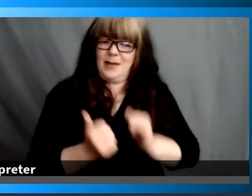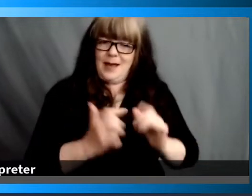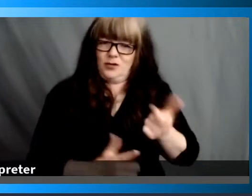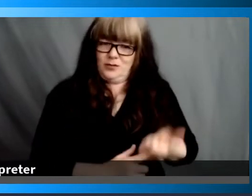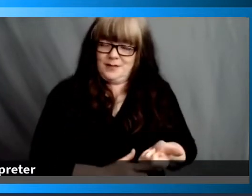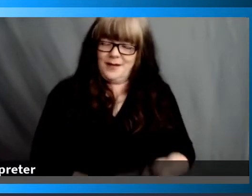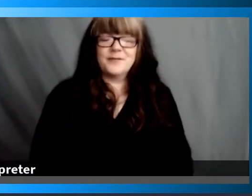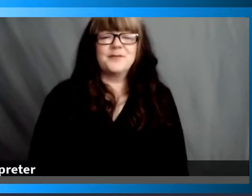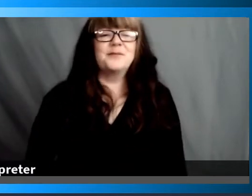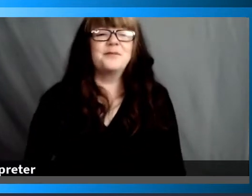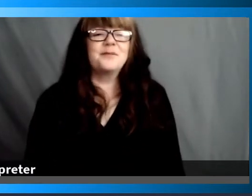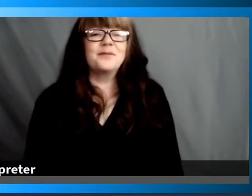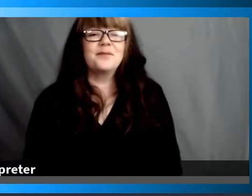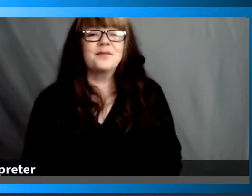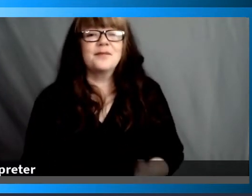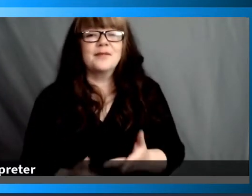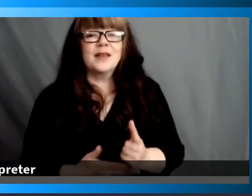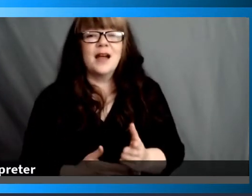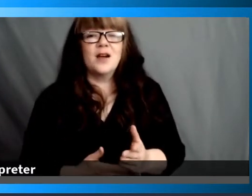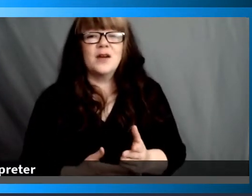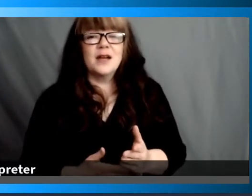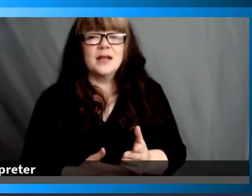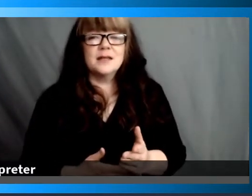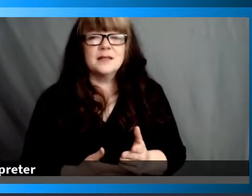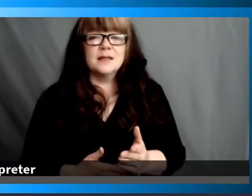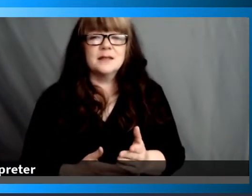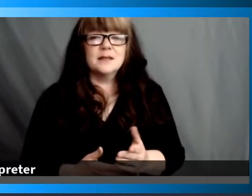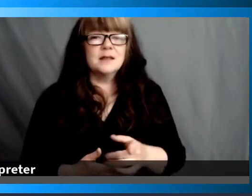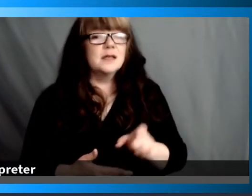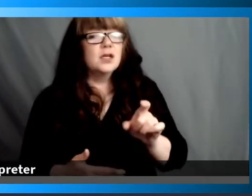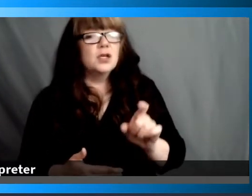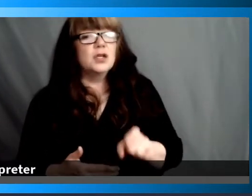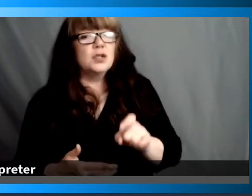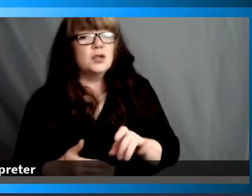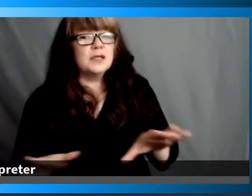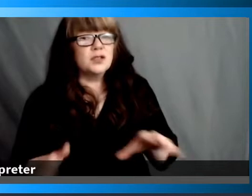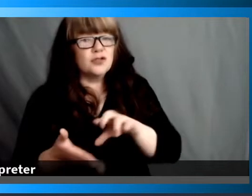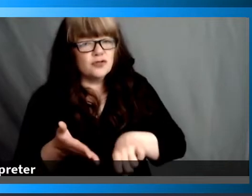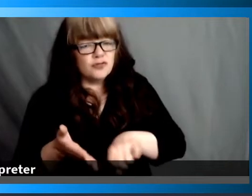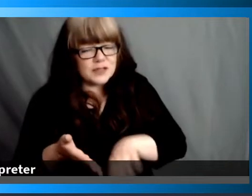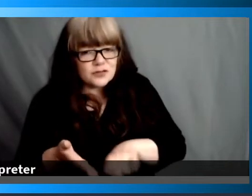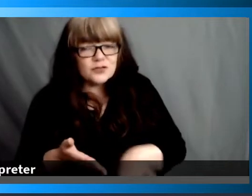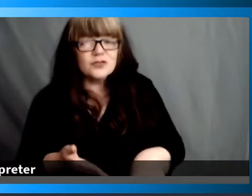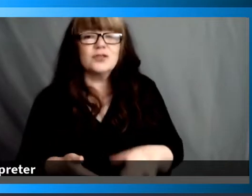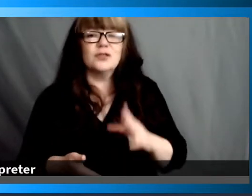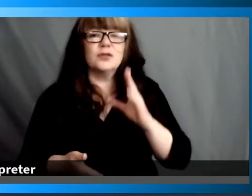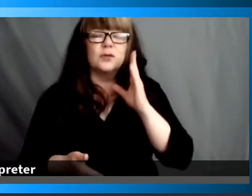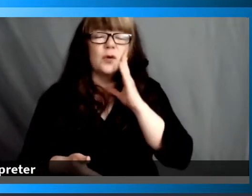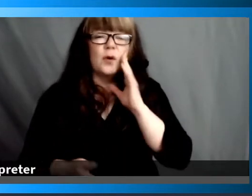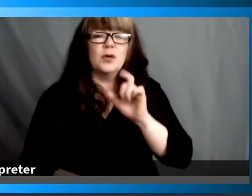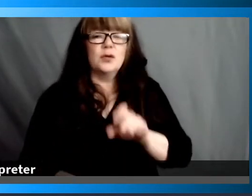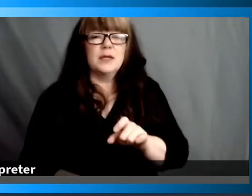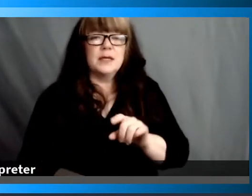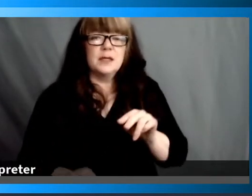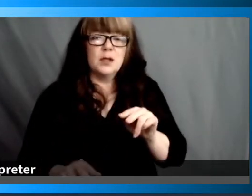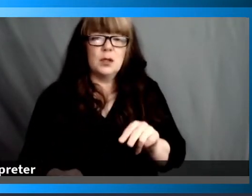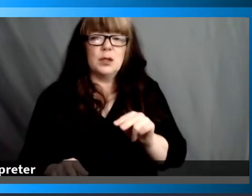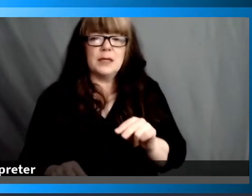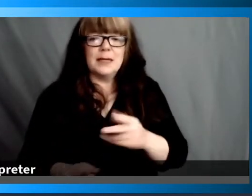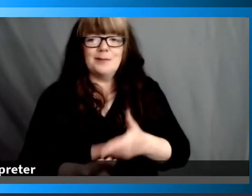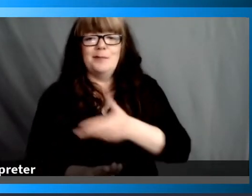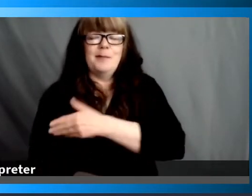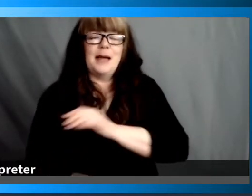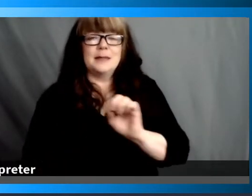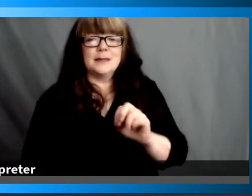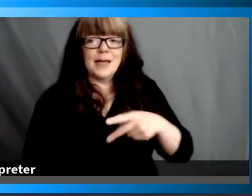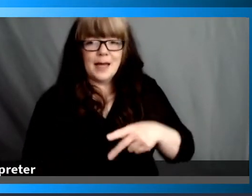Yeah. All right. So you need to like do your research and you need to look at past episodes